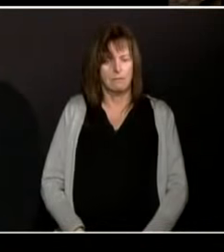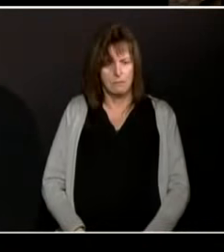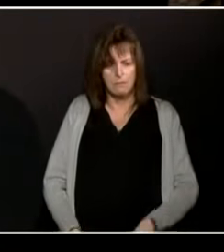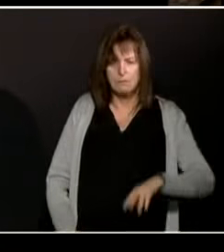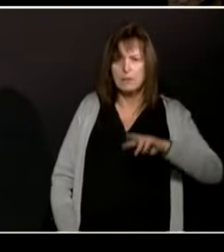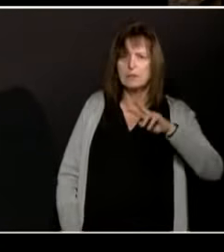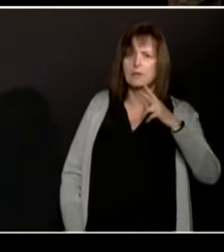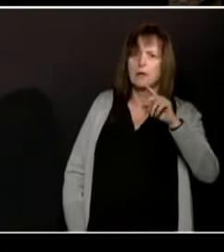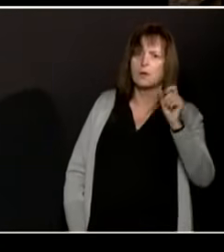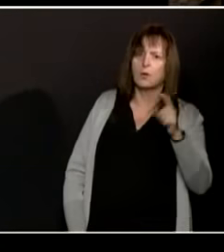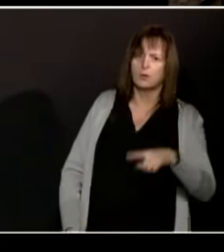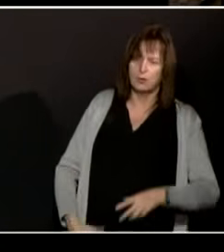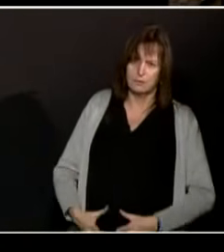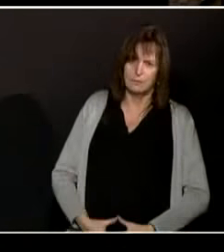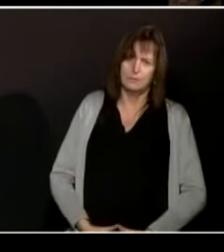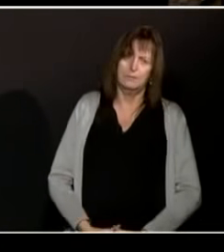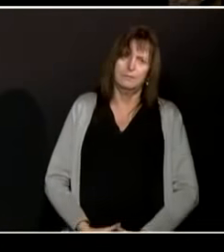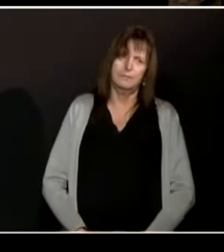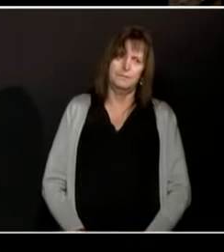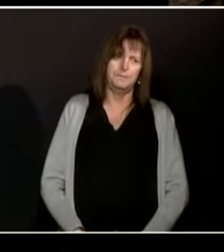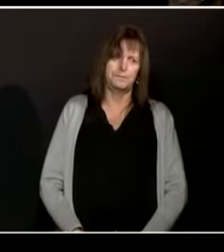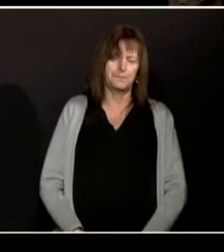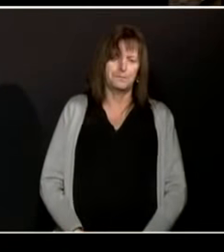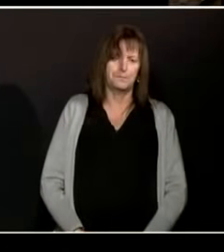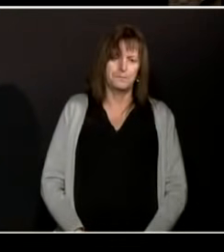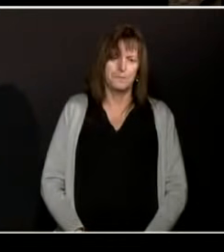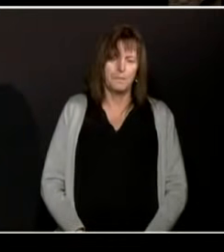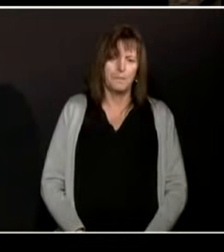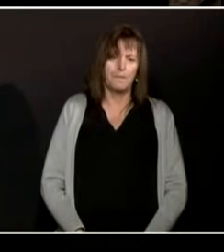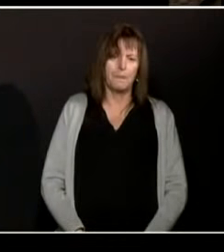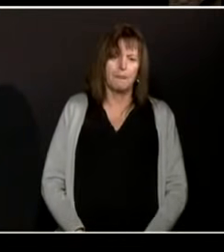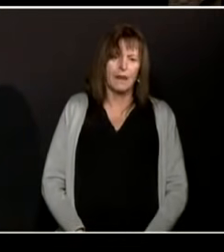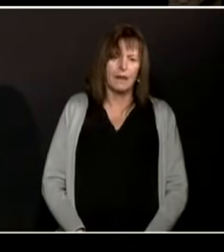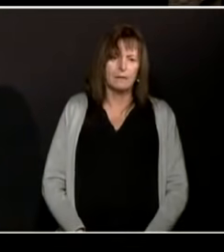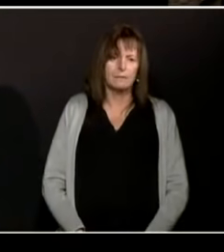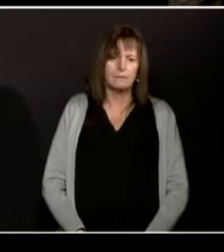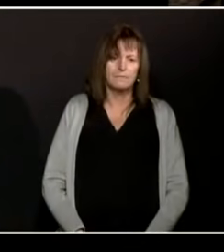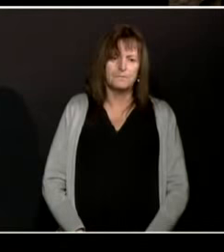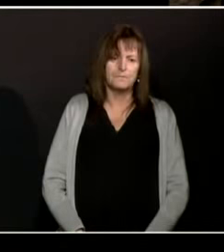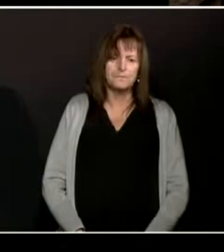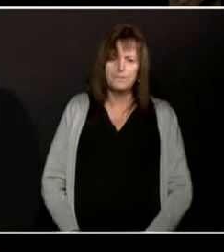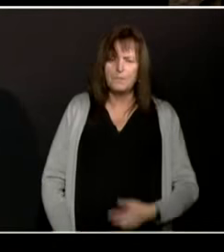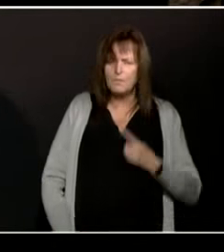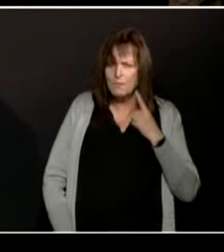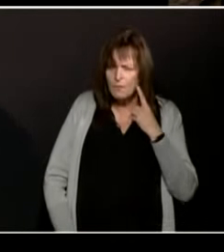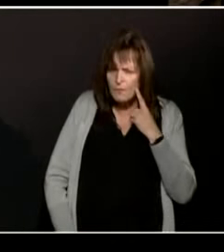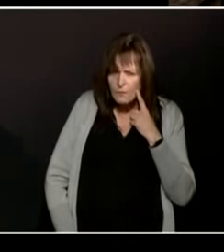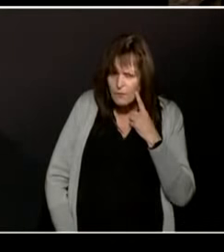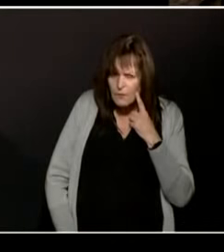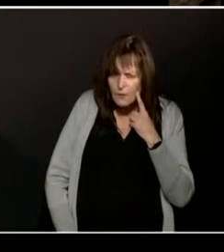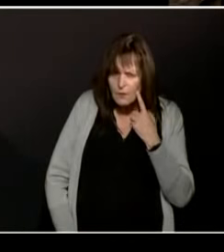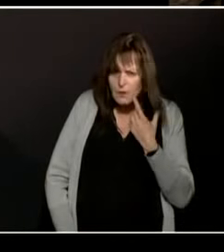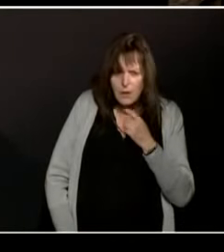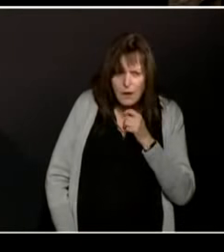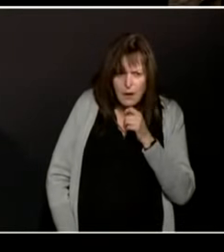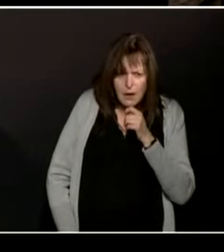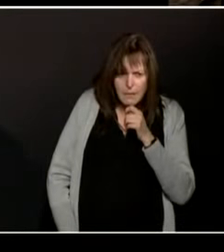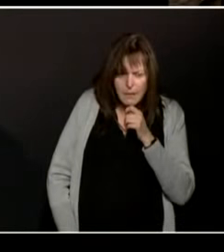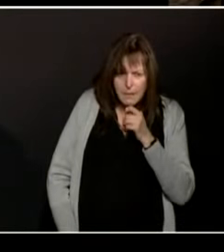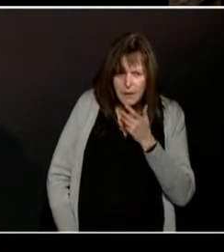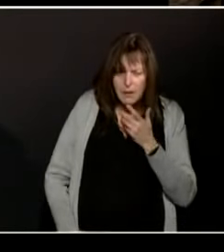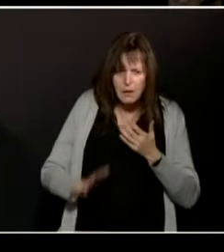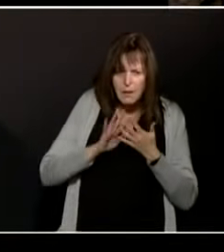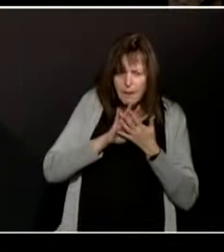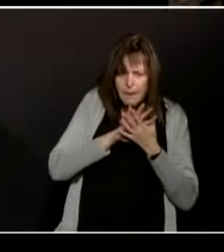the CDC did get at this just a minute ago, but the whole point of public health measures to stop COVID